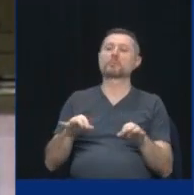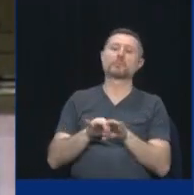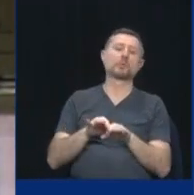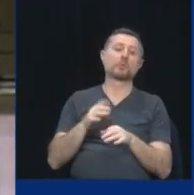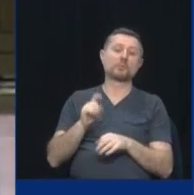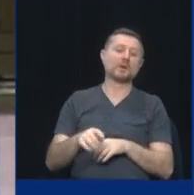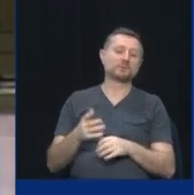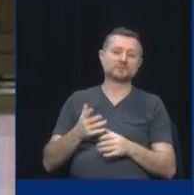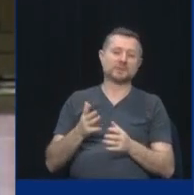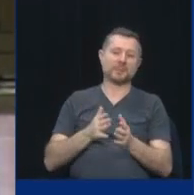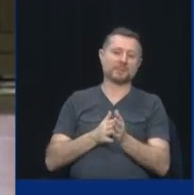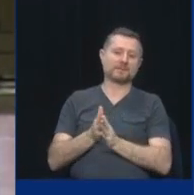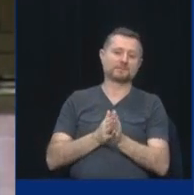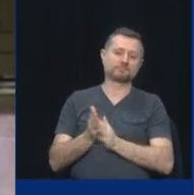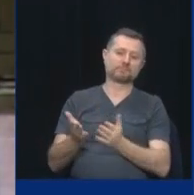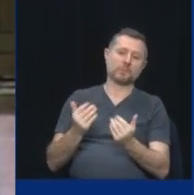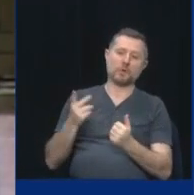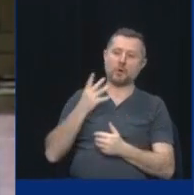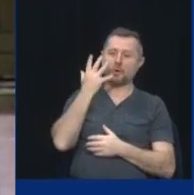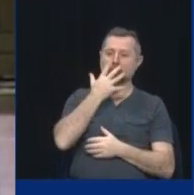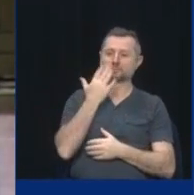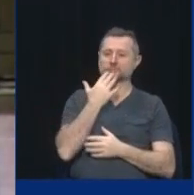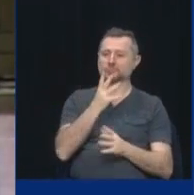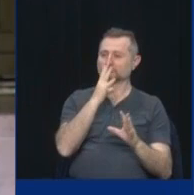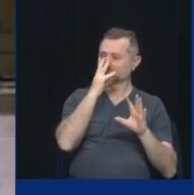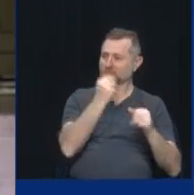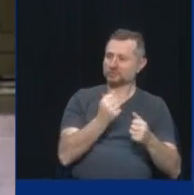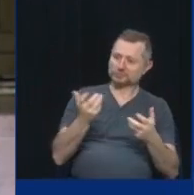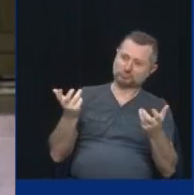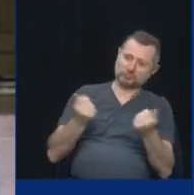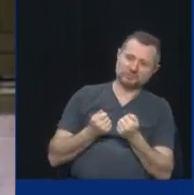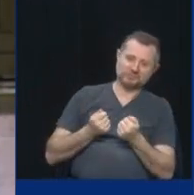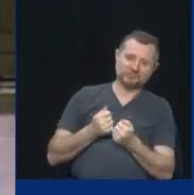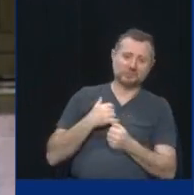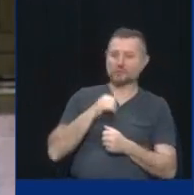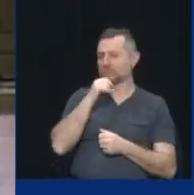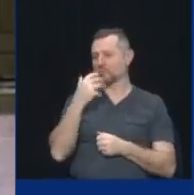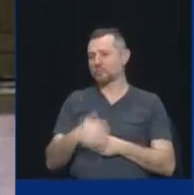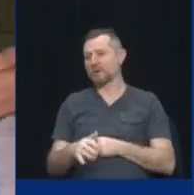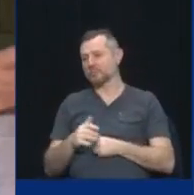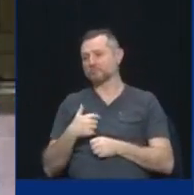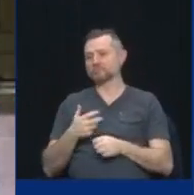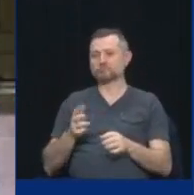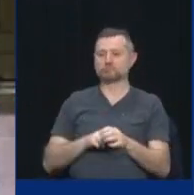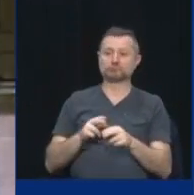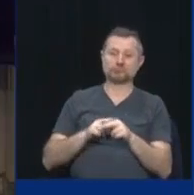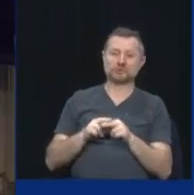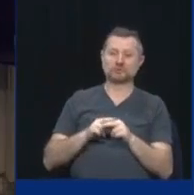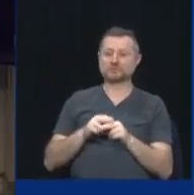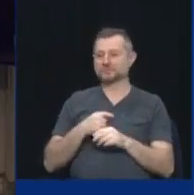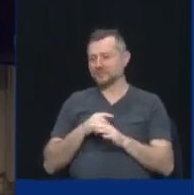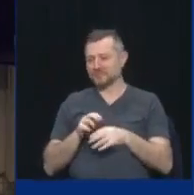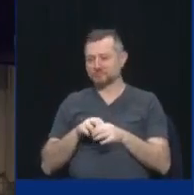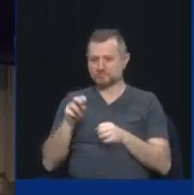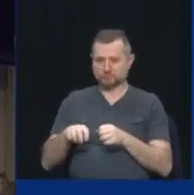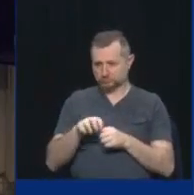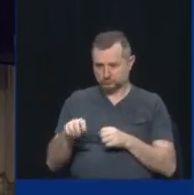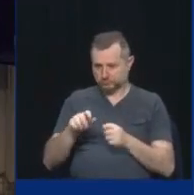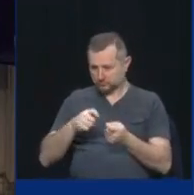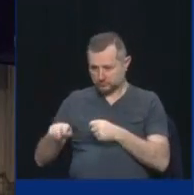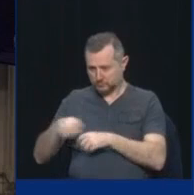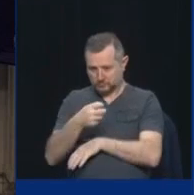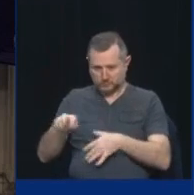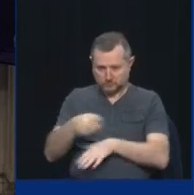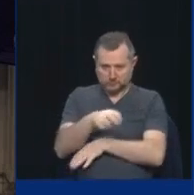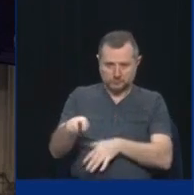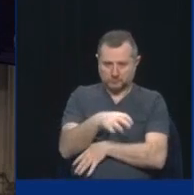make me run a gauntlet at 7 o'clock in the morning just to get to work. You want to comment sure. on the Sure, well, Alfonso, just the